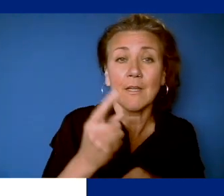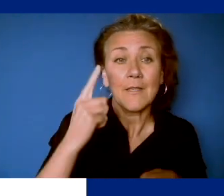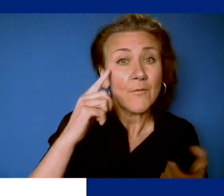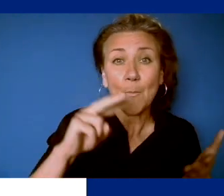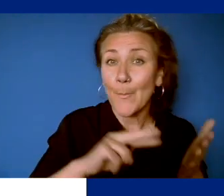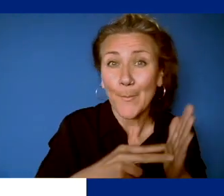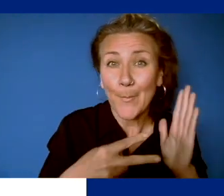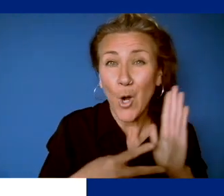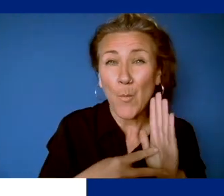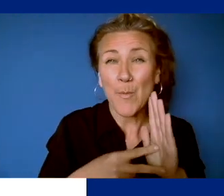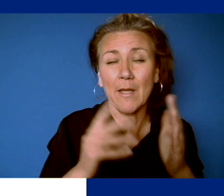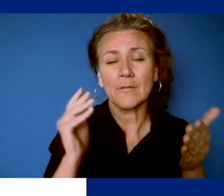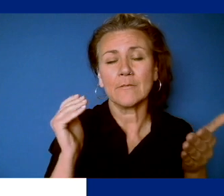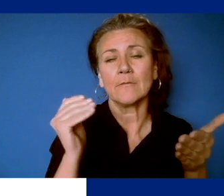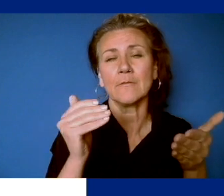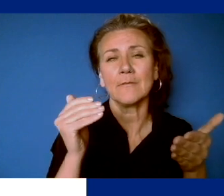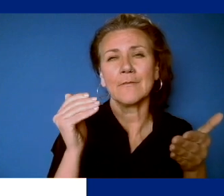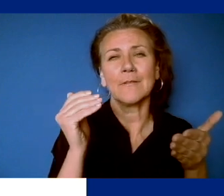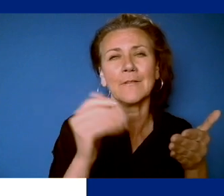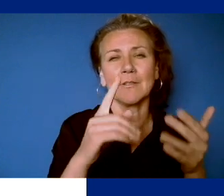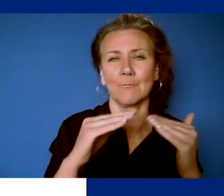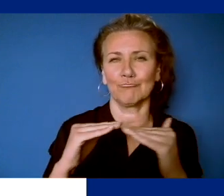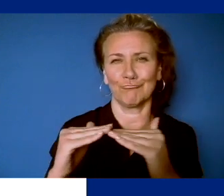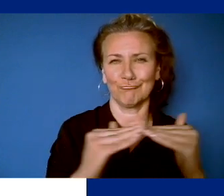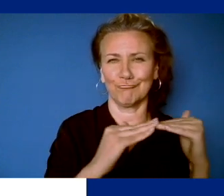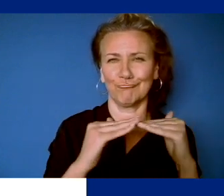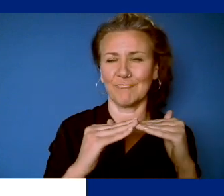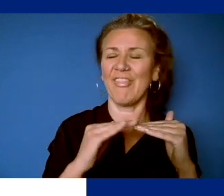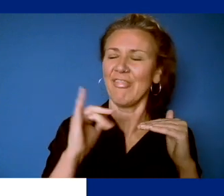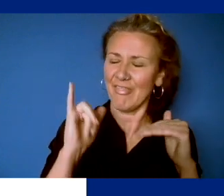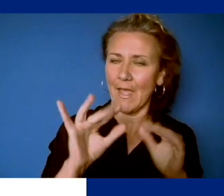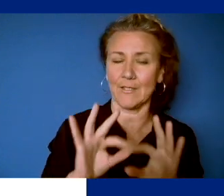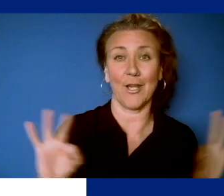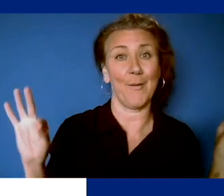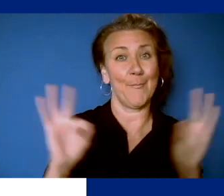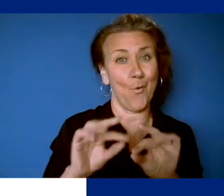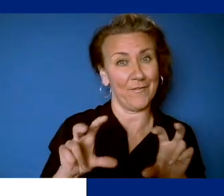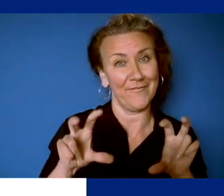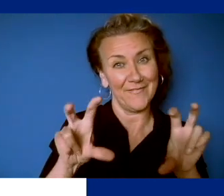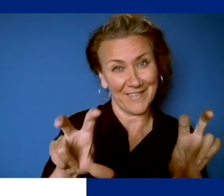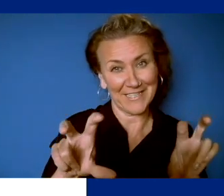moves the needle towards justice is a very important investment.